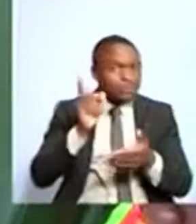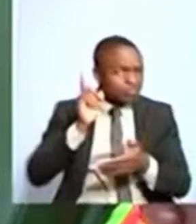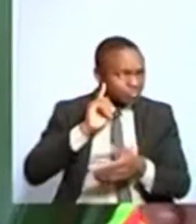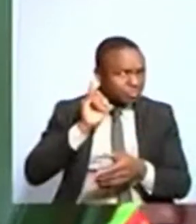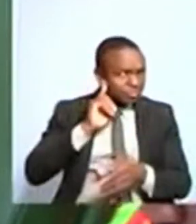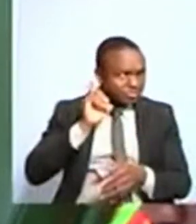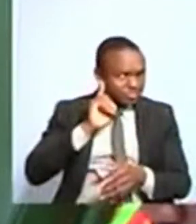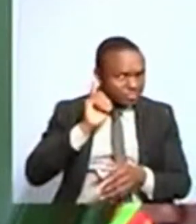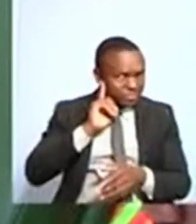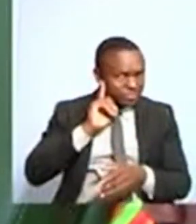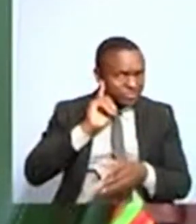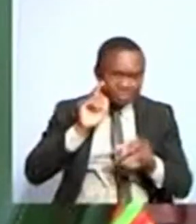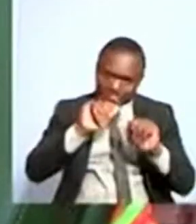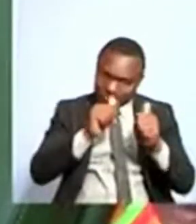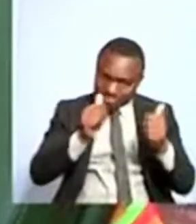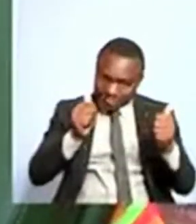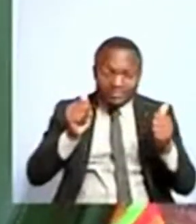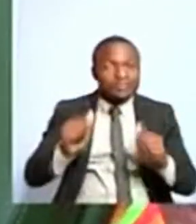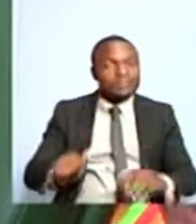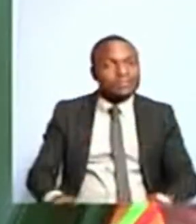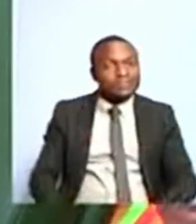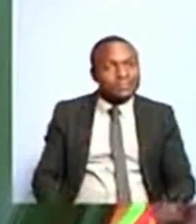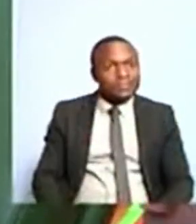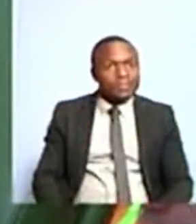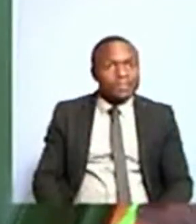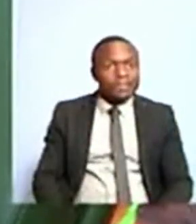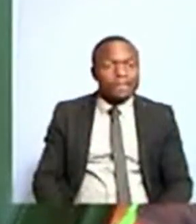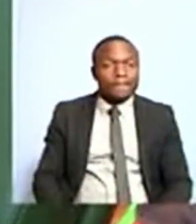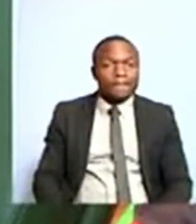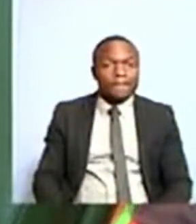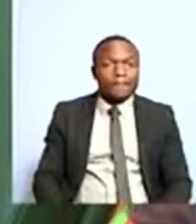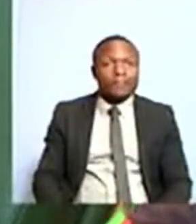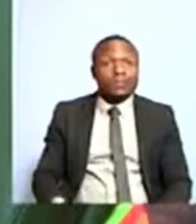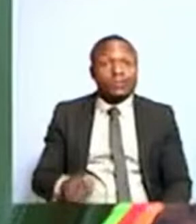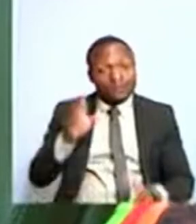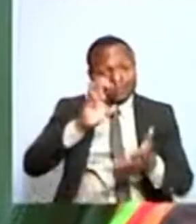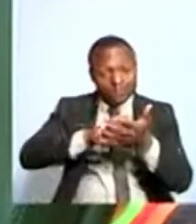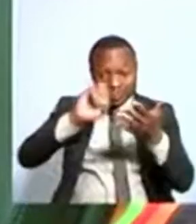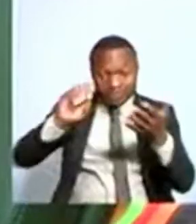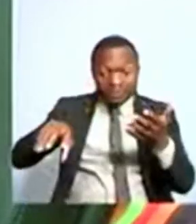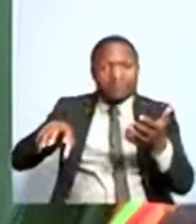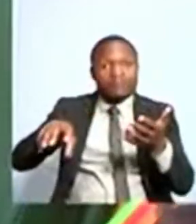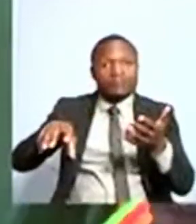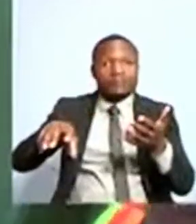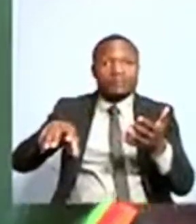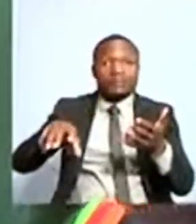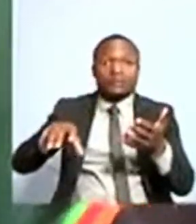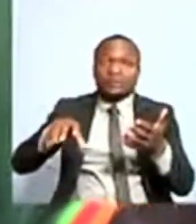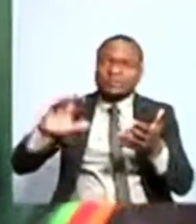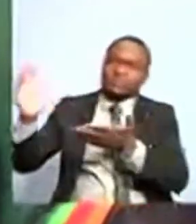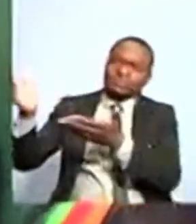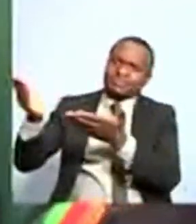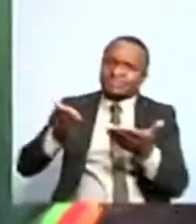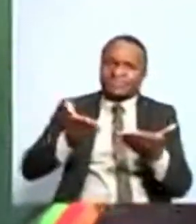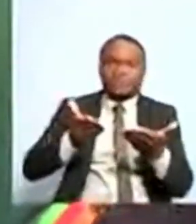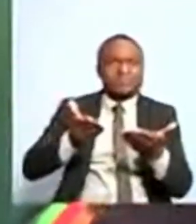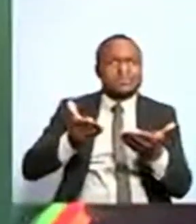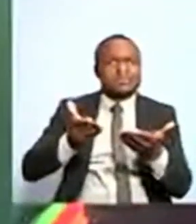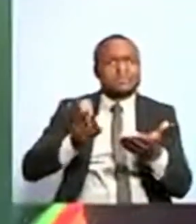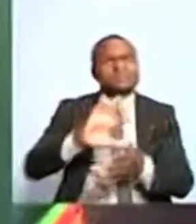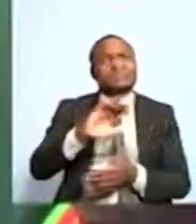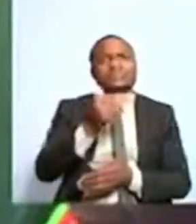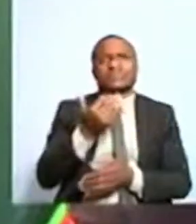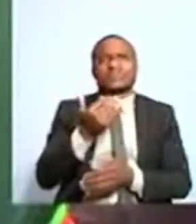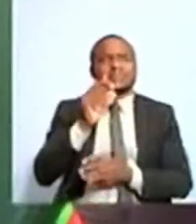it attentively, he conceded to it that he removed it. And then bringing it in the context